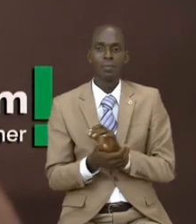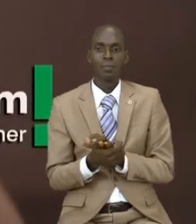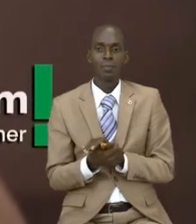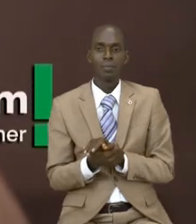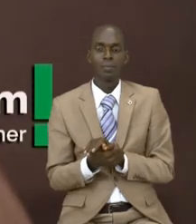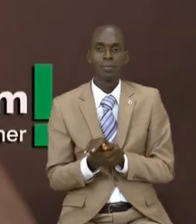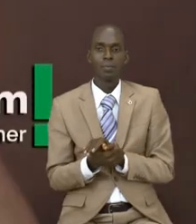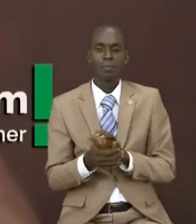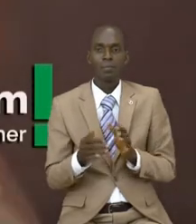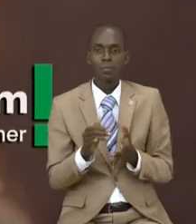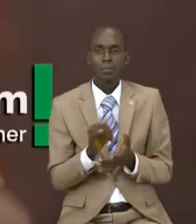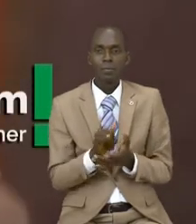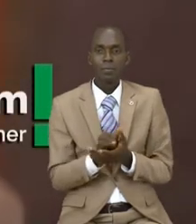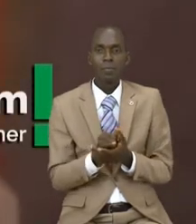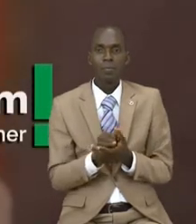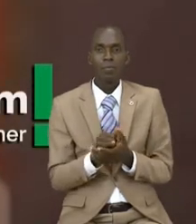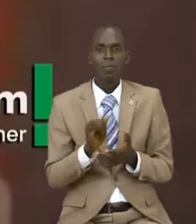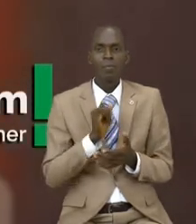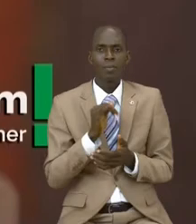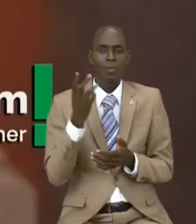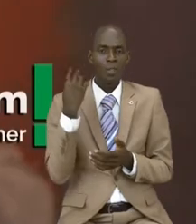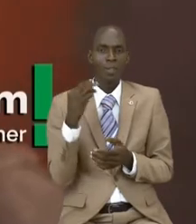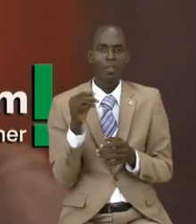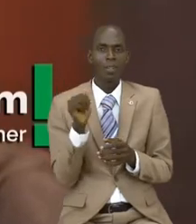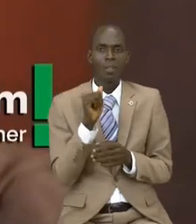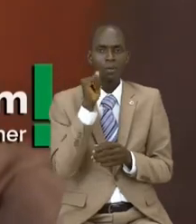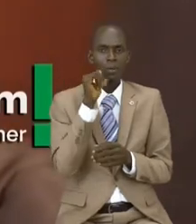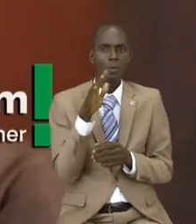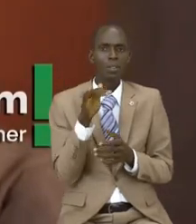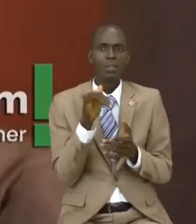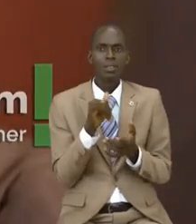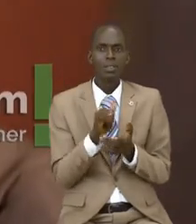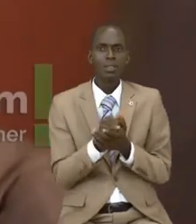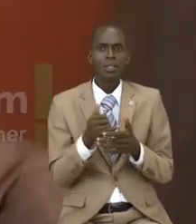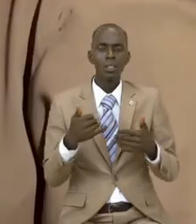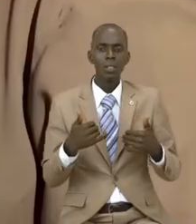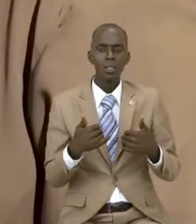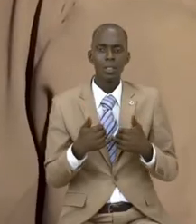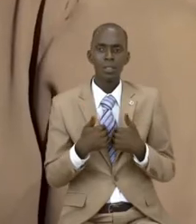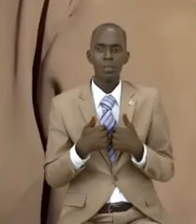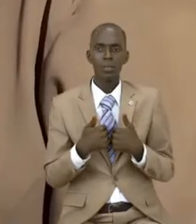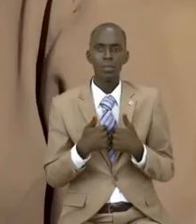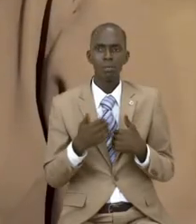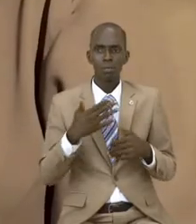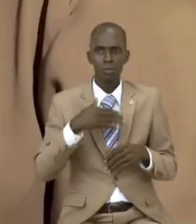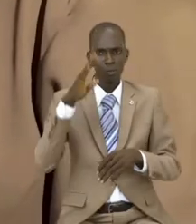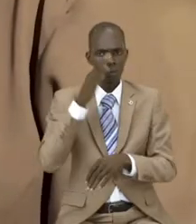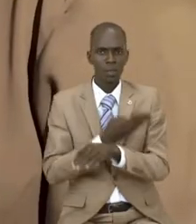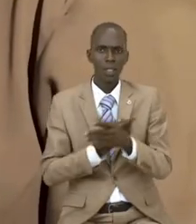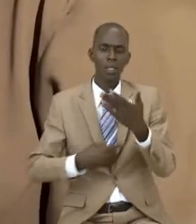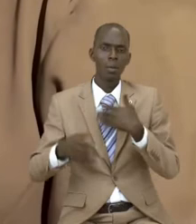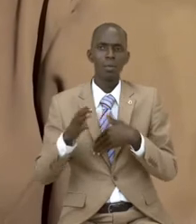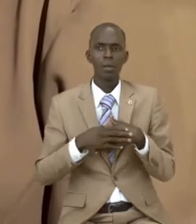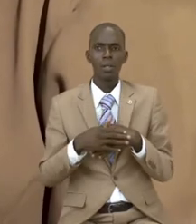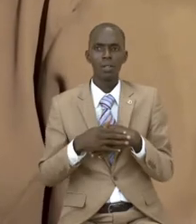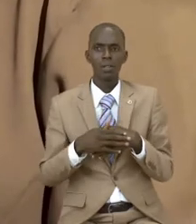On that fateful night, I was like a woman that has been given the whole world. My son came back.